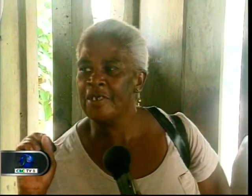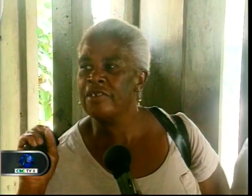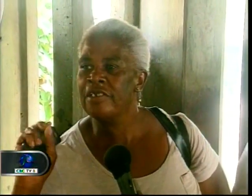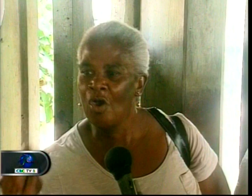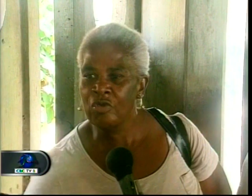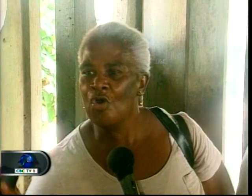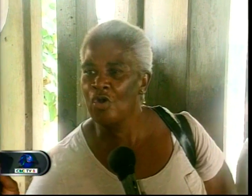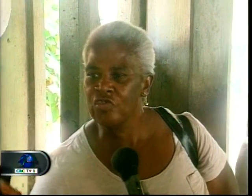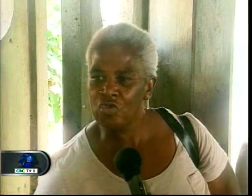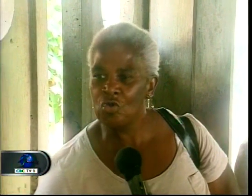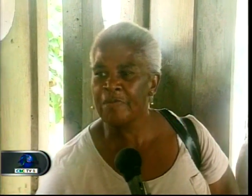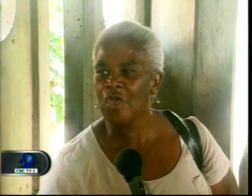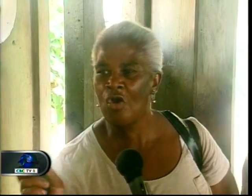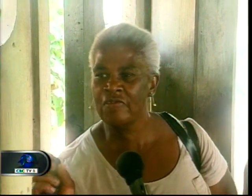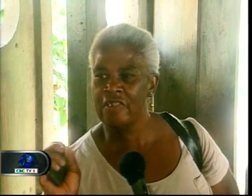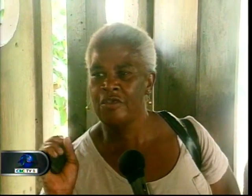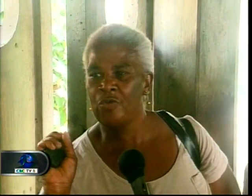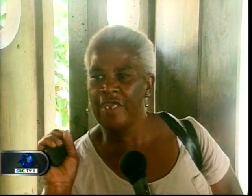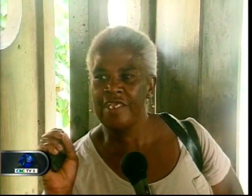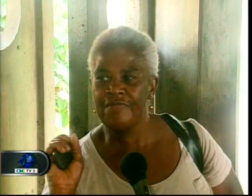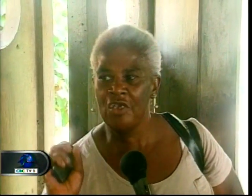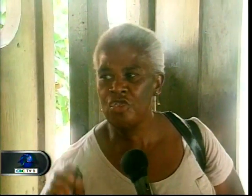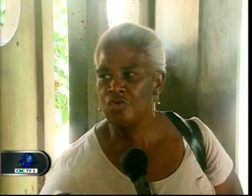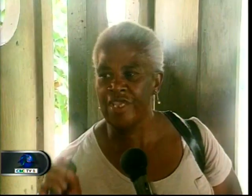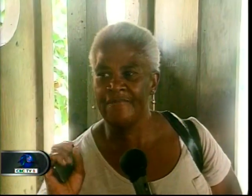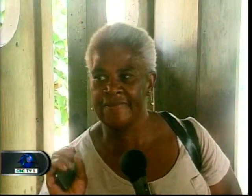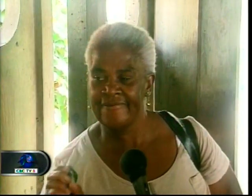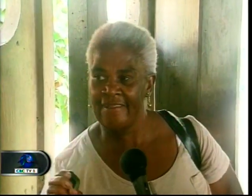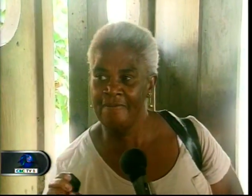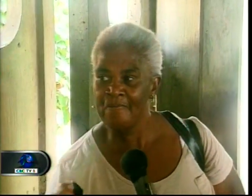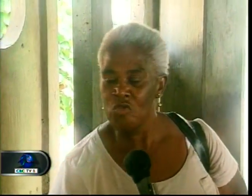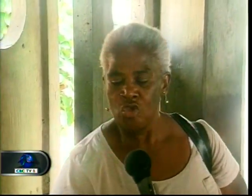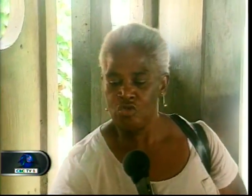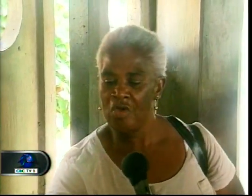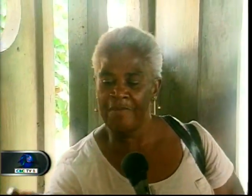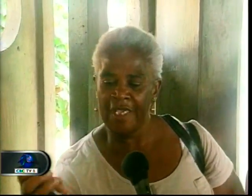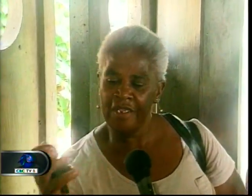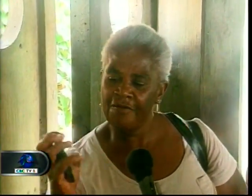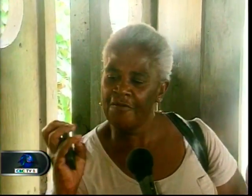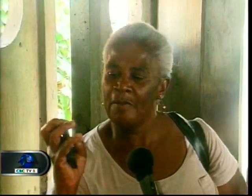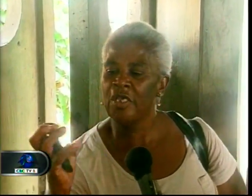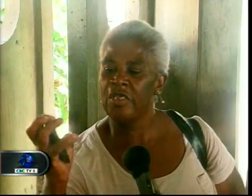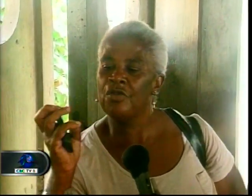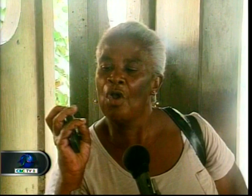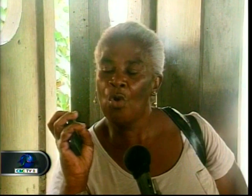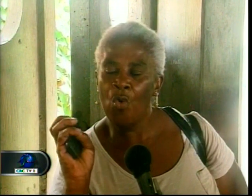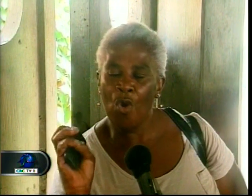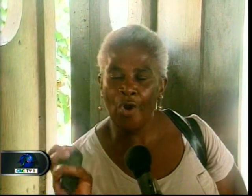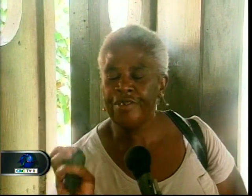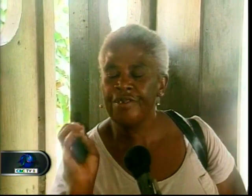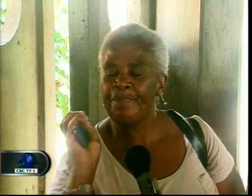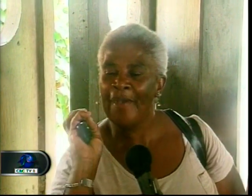them to go to school, because like when the evening you can't bus stand, you're going to be in here from like